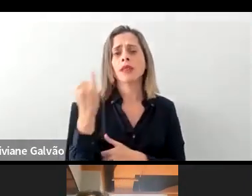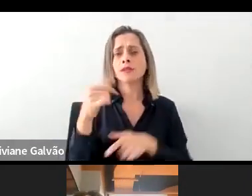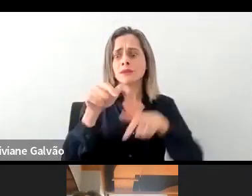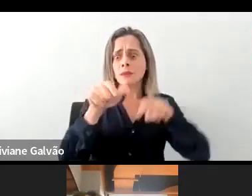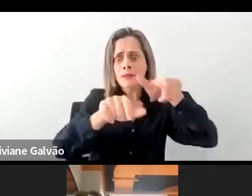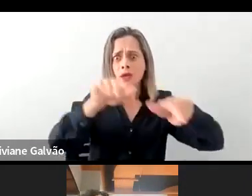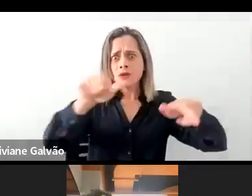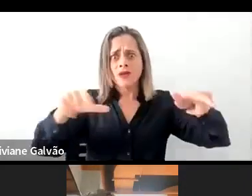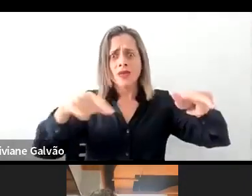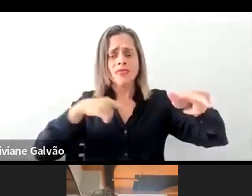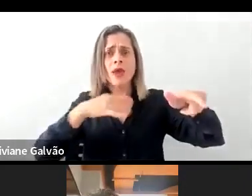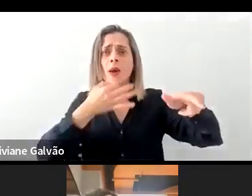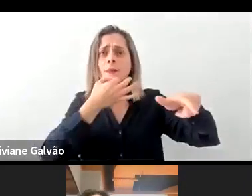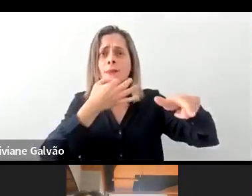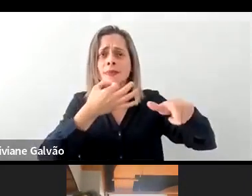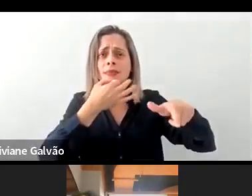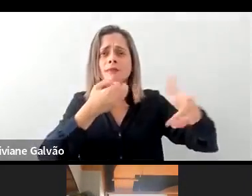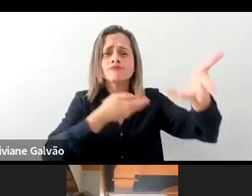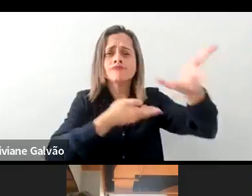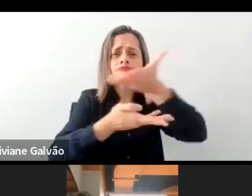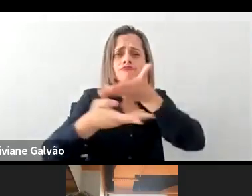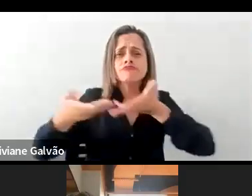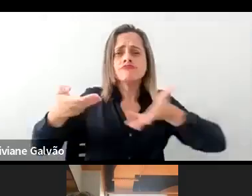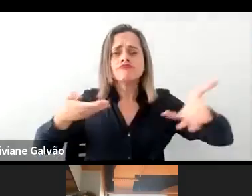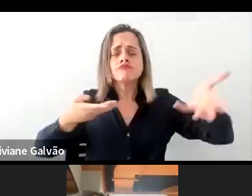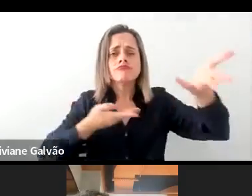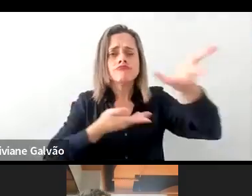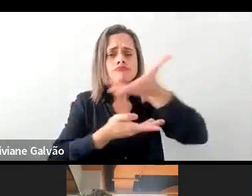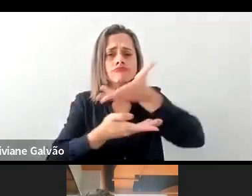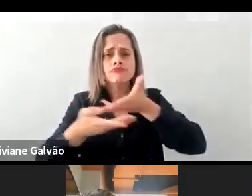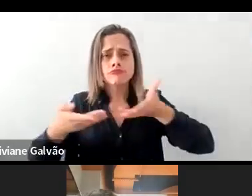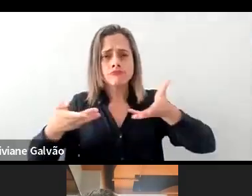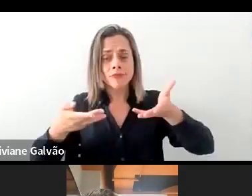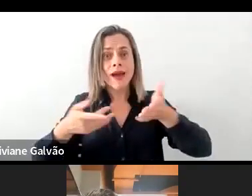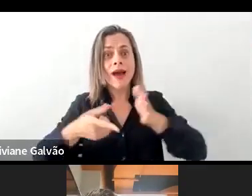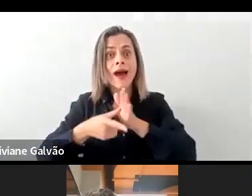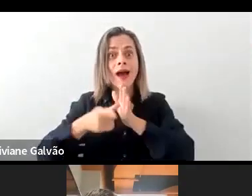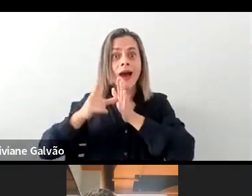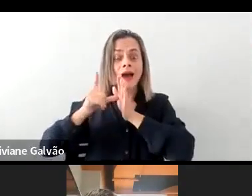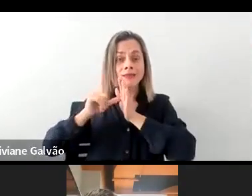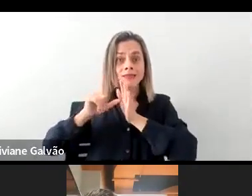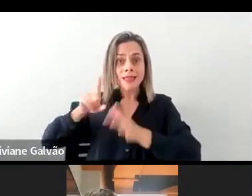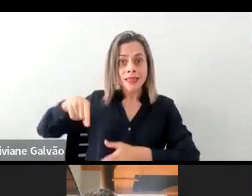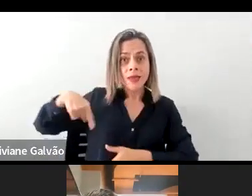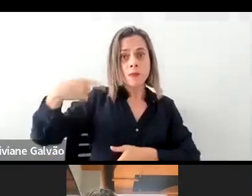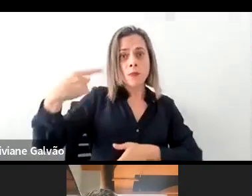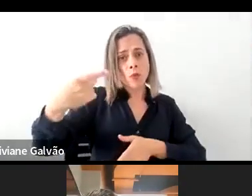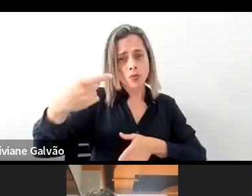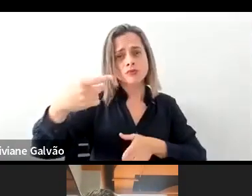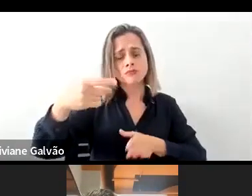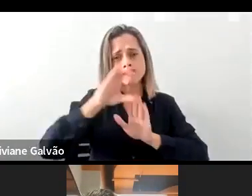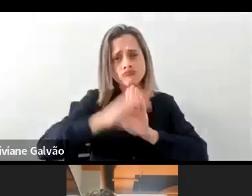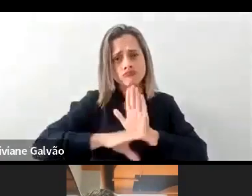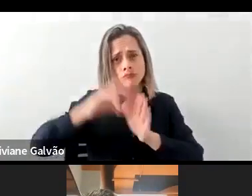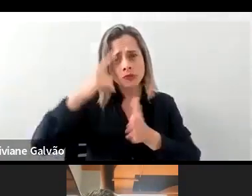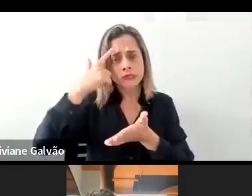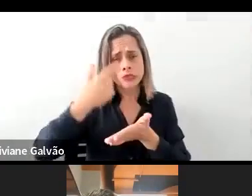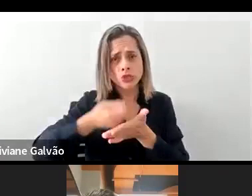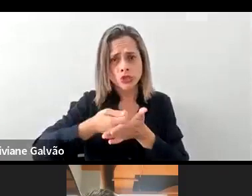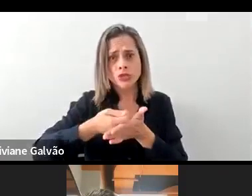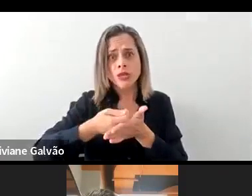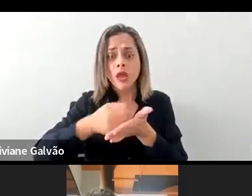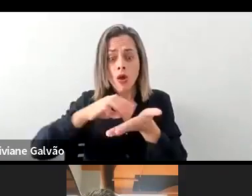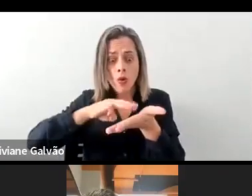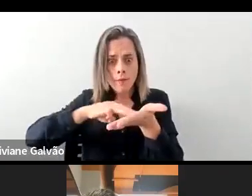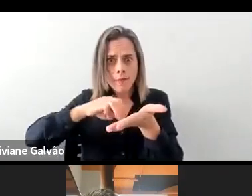mental development through learning new things. And then what all the regions, all